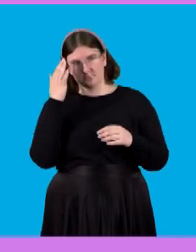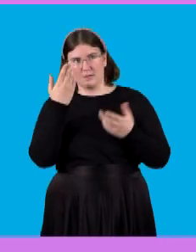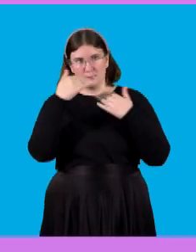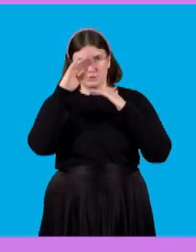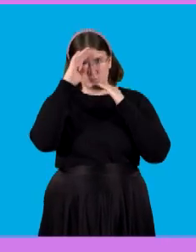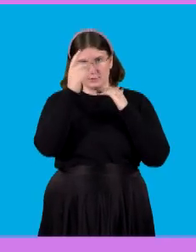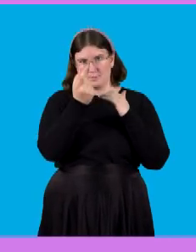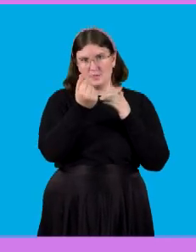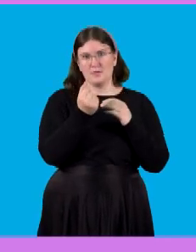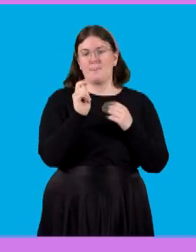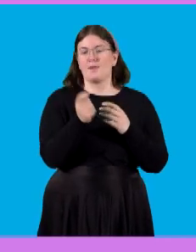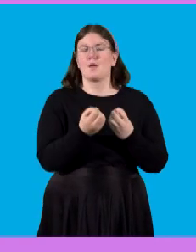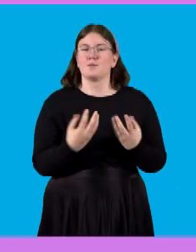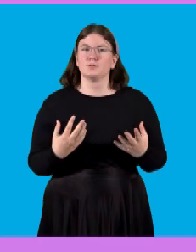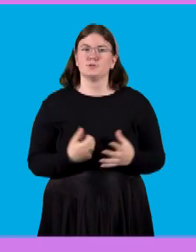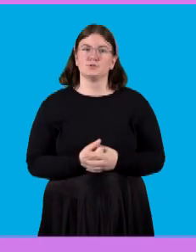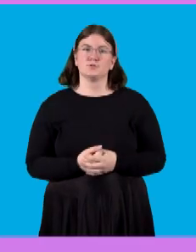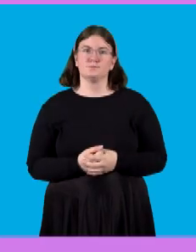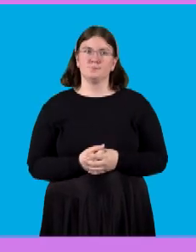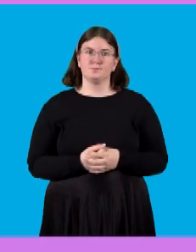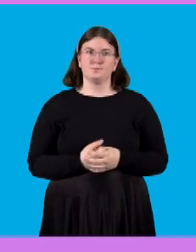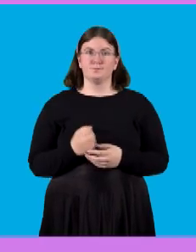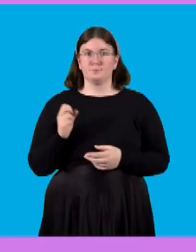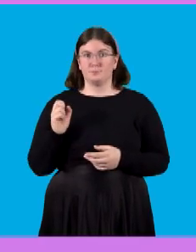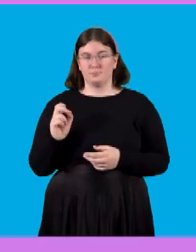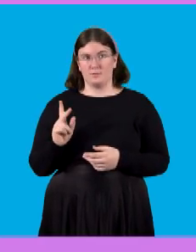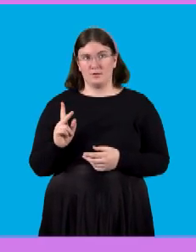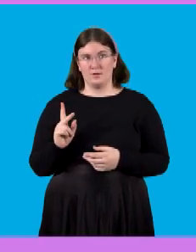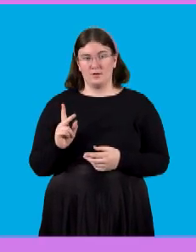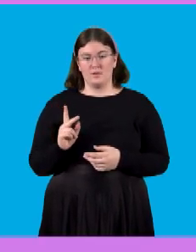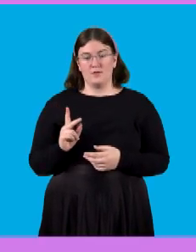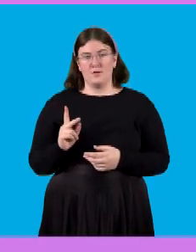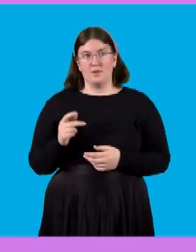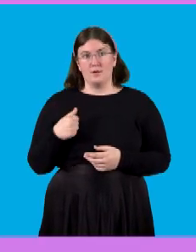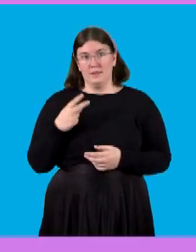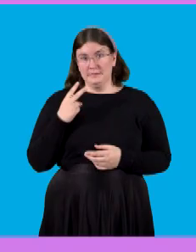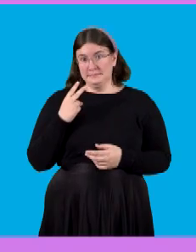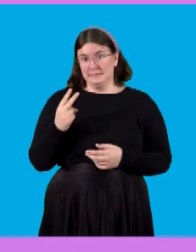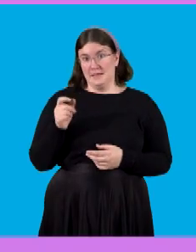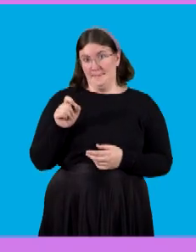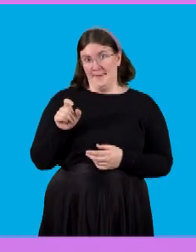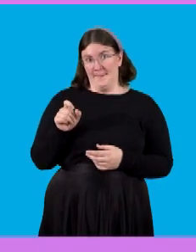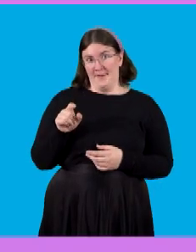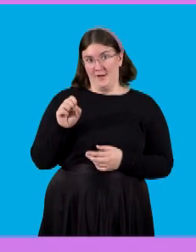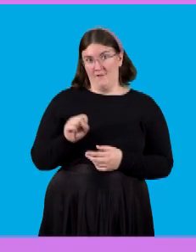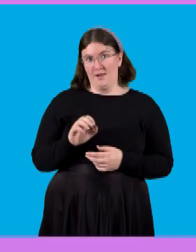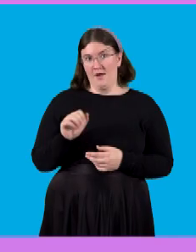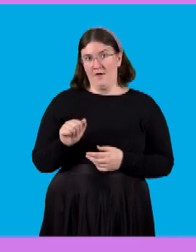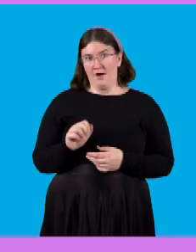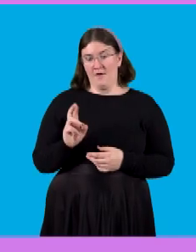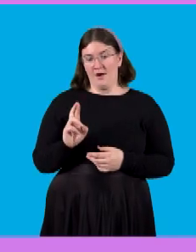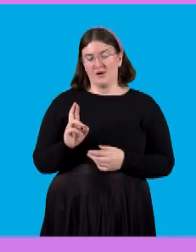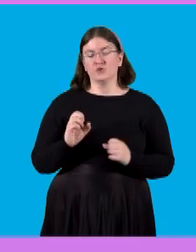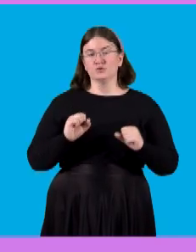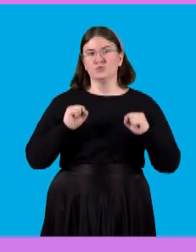The Botswana pula against the South African rand. Okay, so in this case, if we look at this, we can see the South